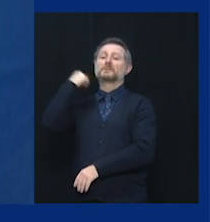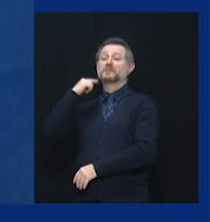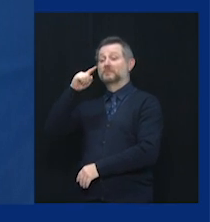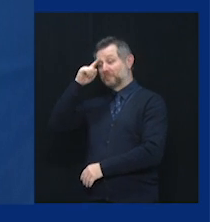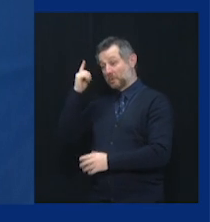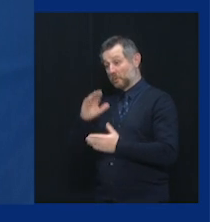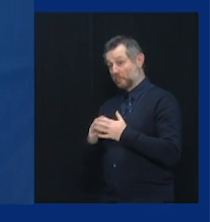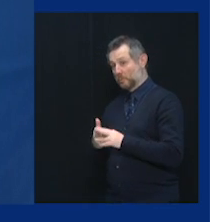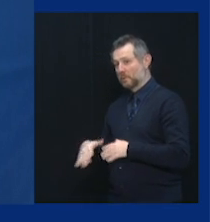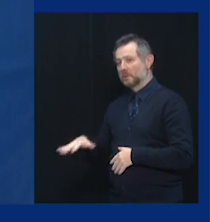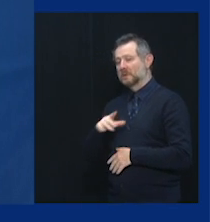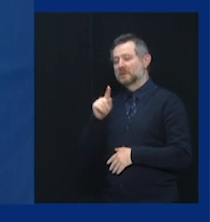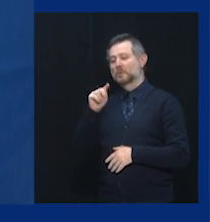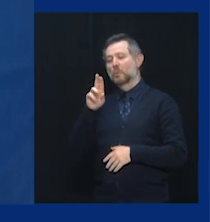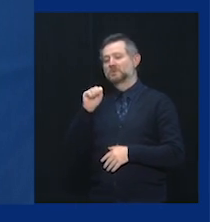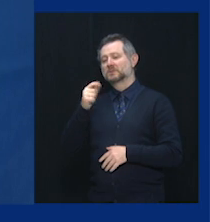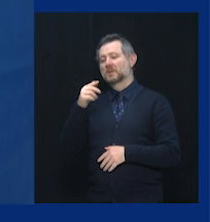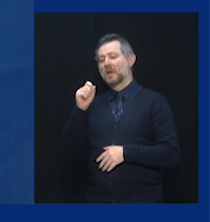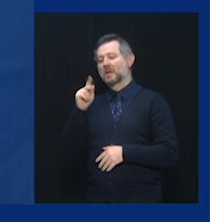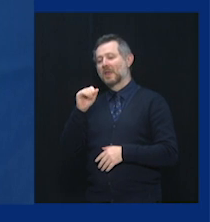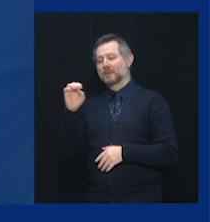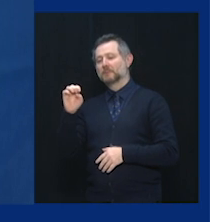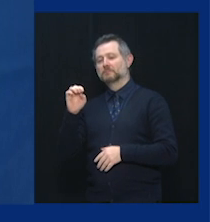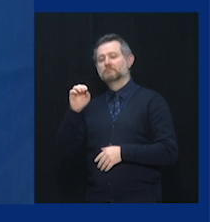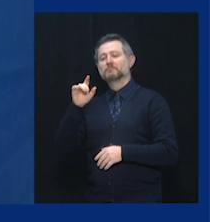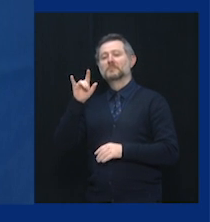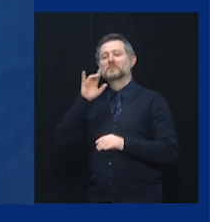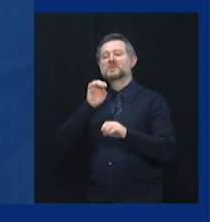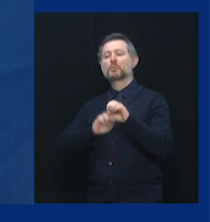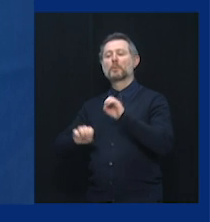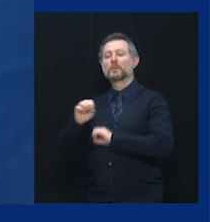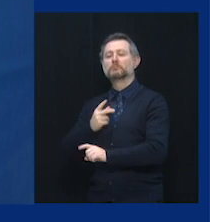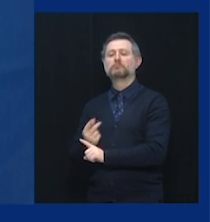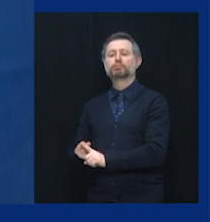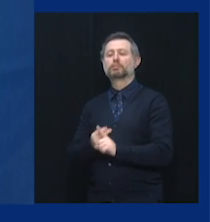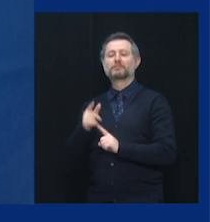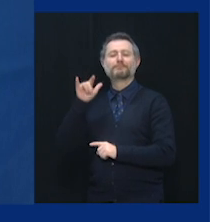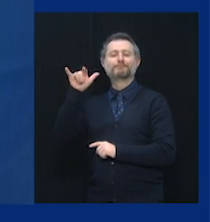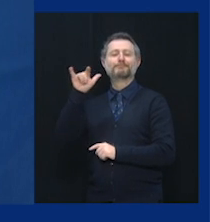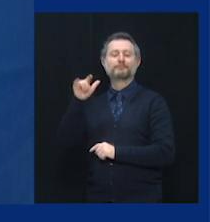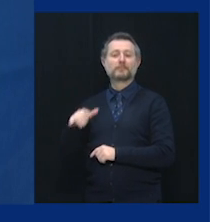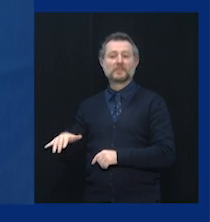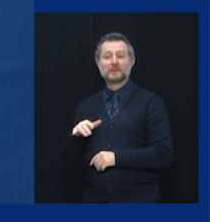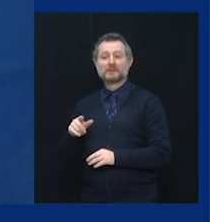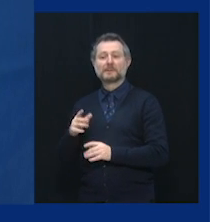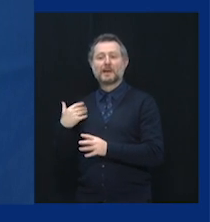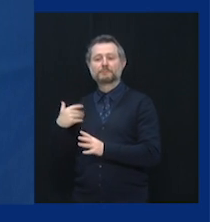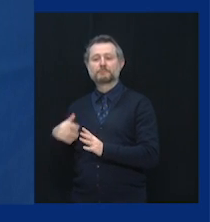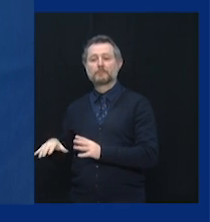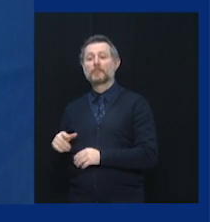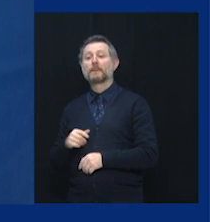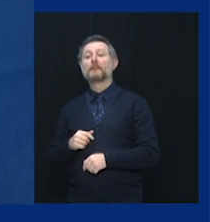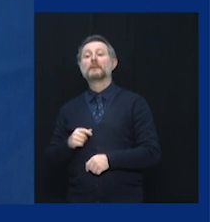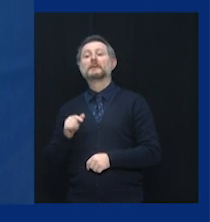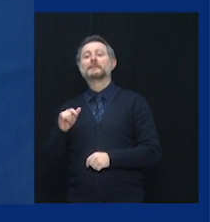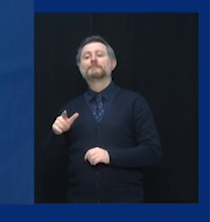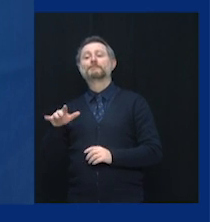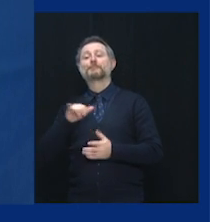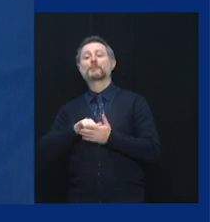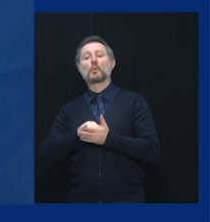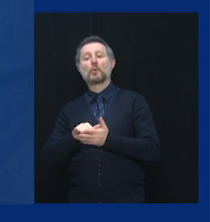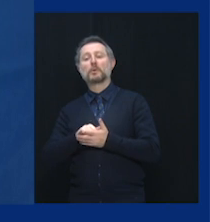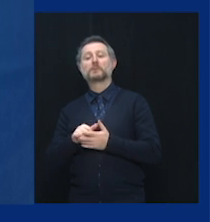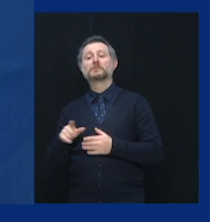with the Tuskegee experiment, et cetera. That's why we had New York doctors approve